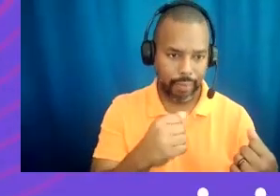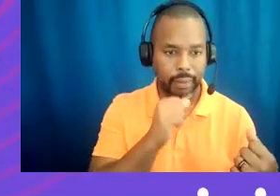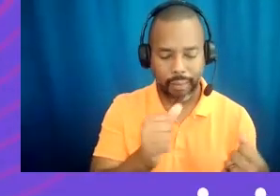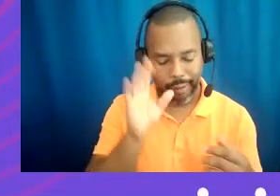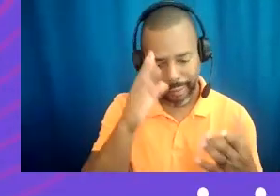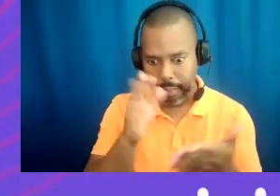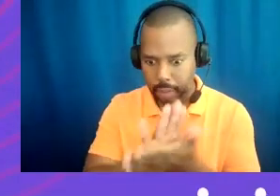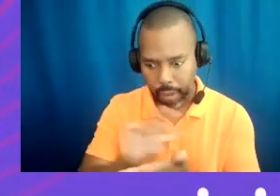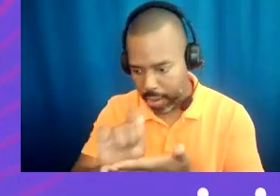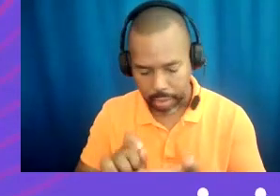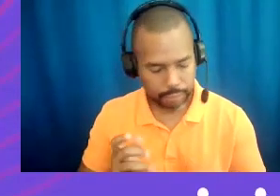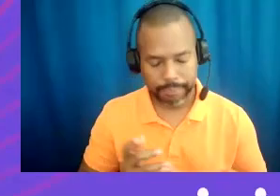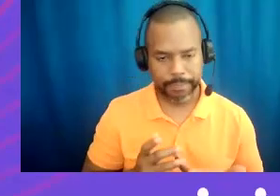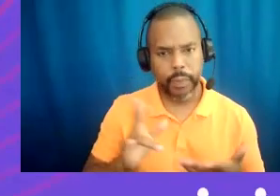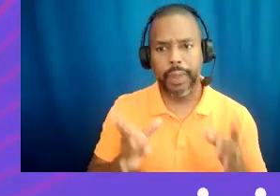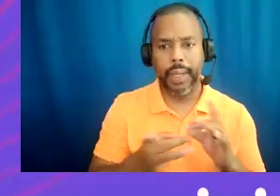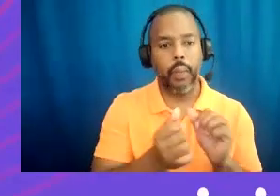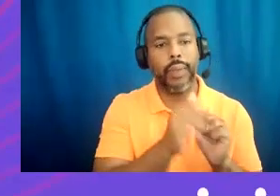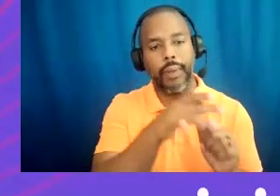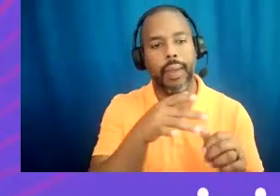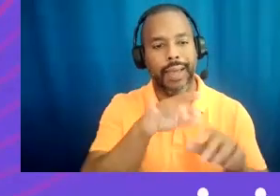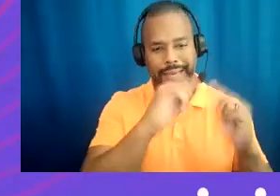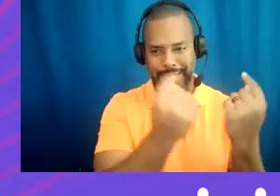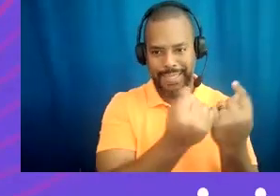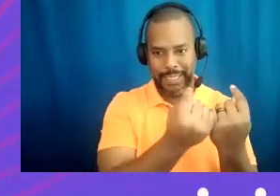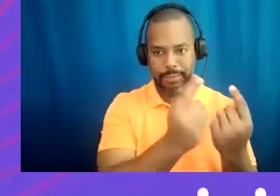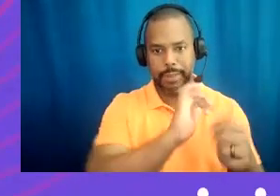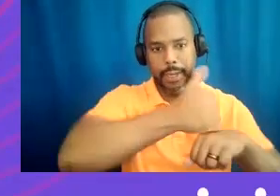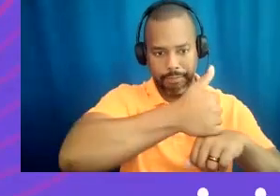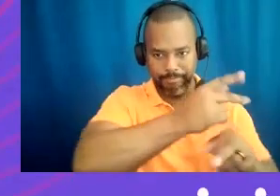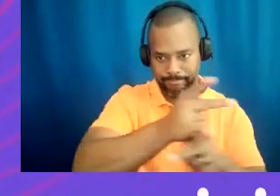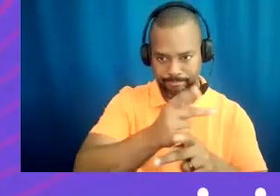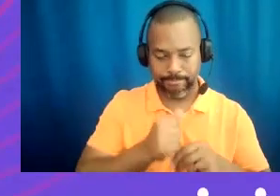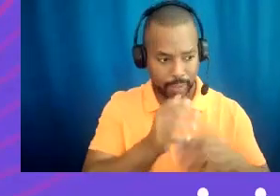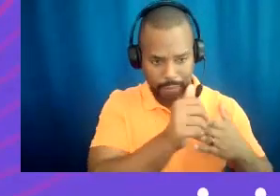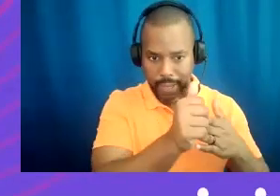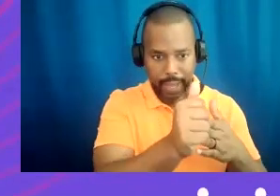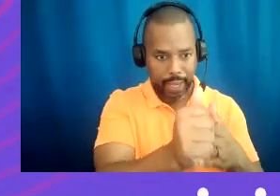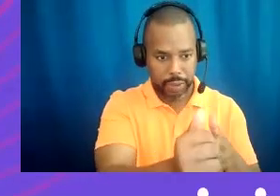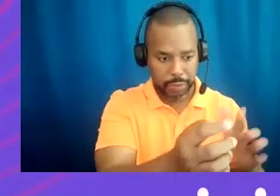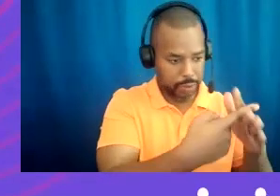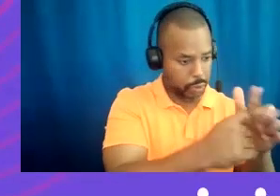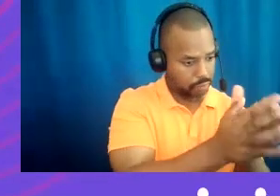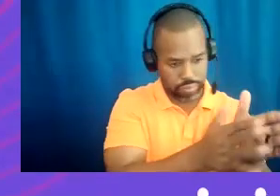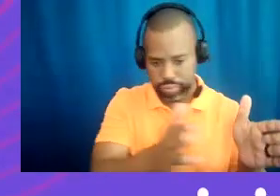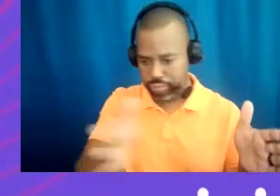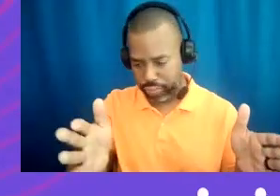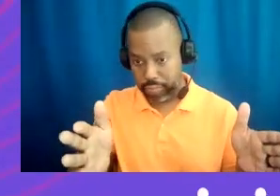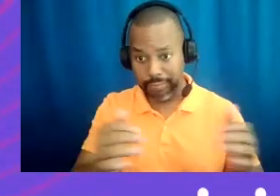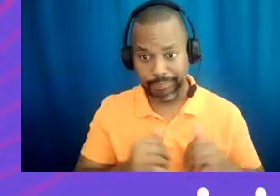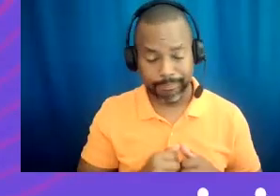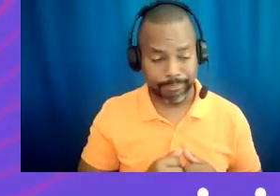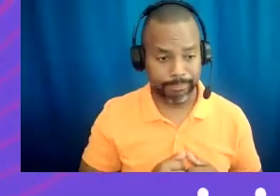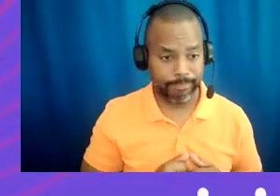be connected with a care team. And what they do is they will guide you from beginning to end of your diagnosis.